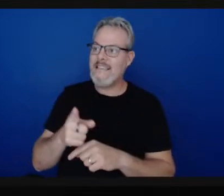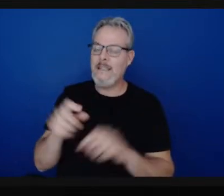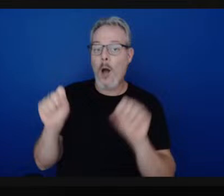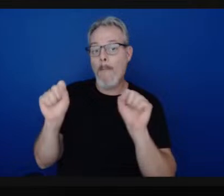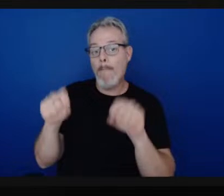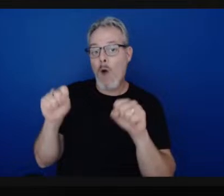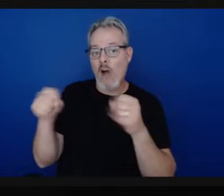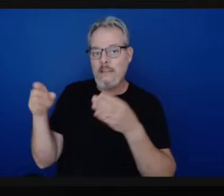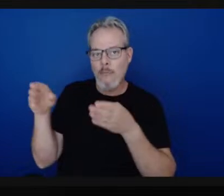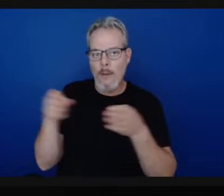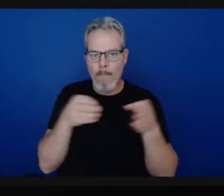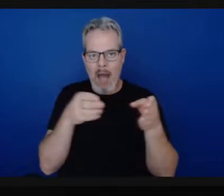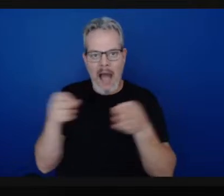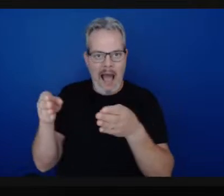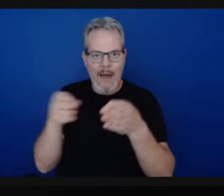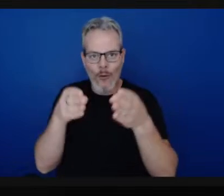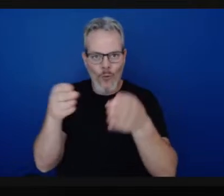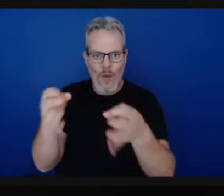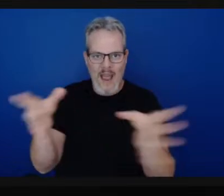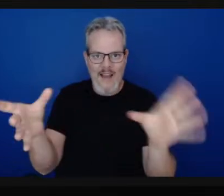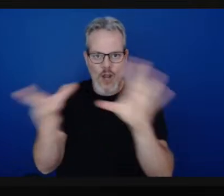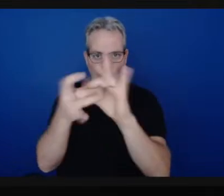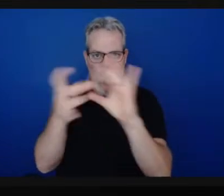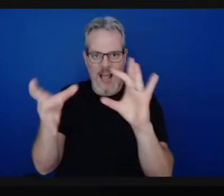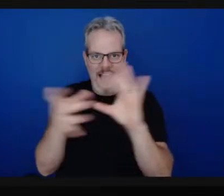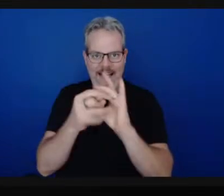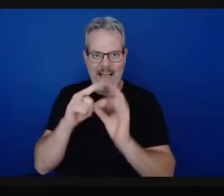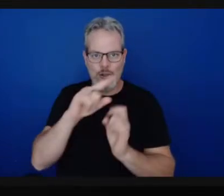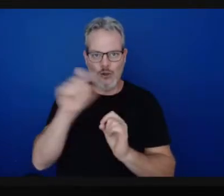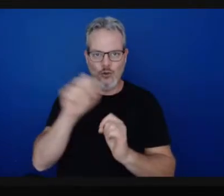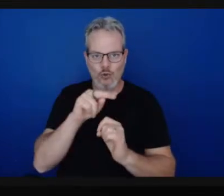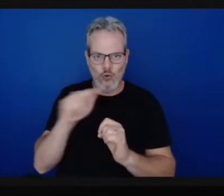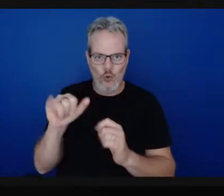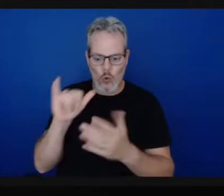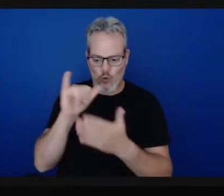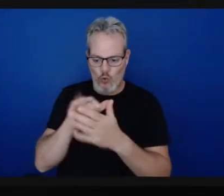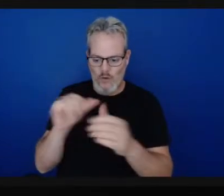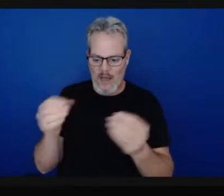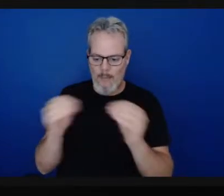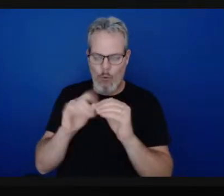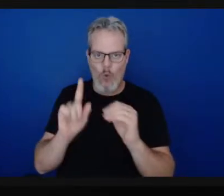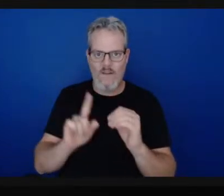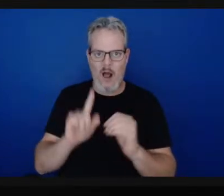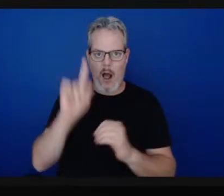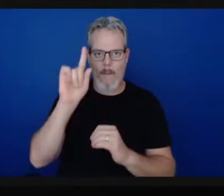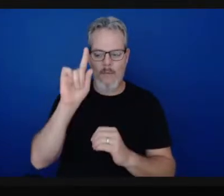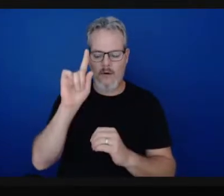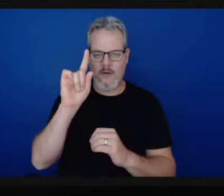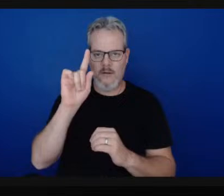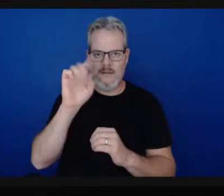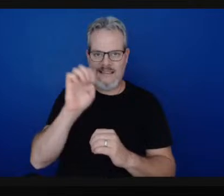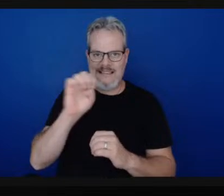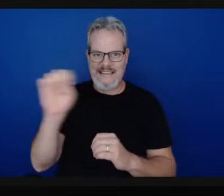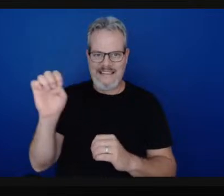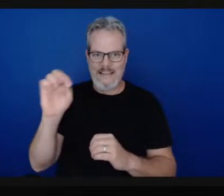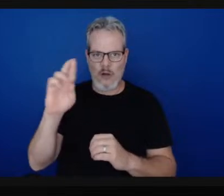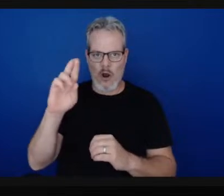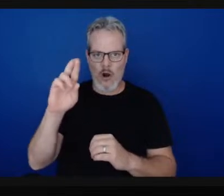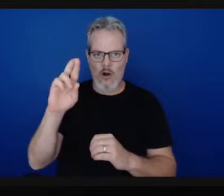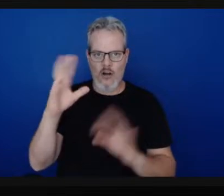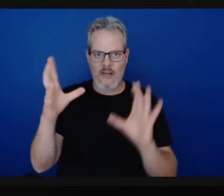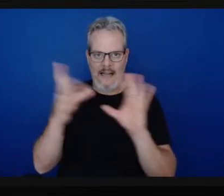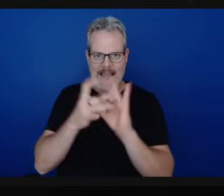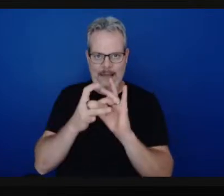pathway and connection zone into that upper east rift connector. So it is a little bit of both, but it